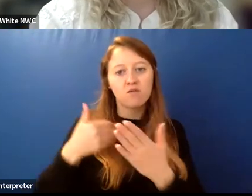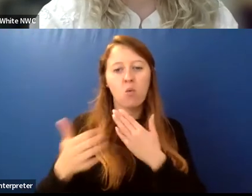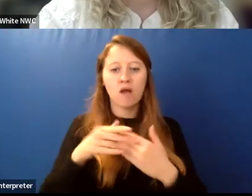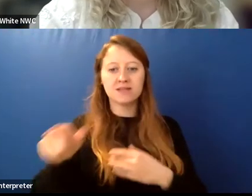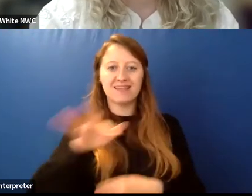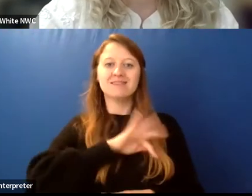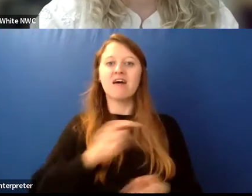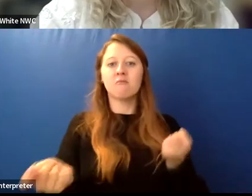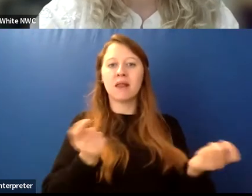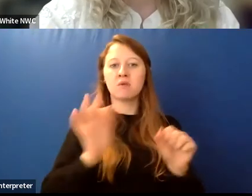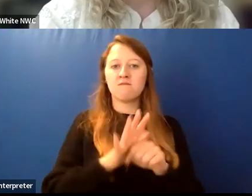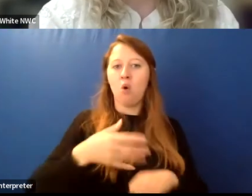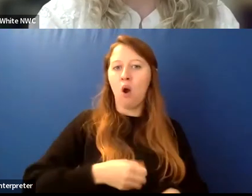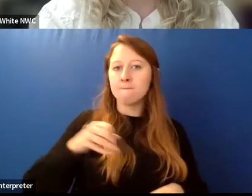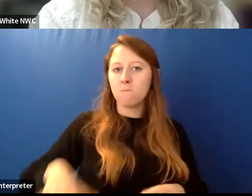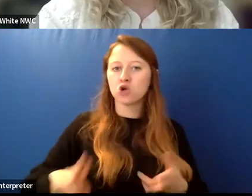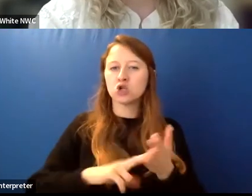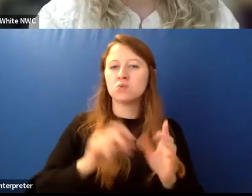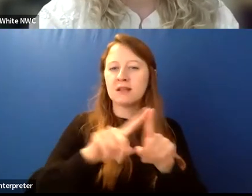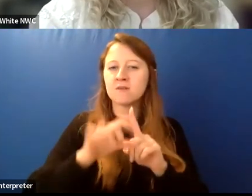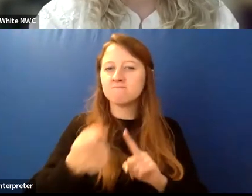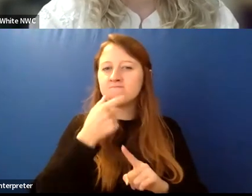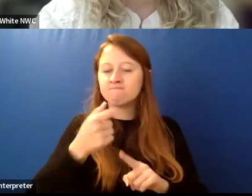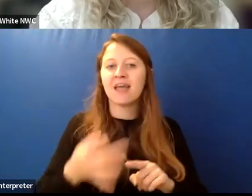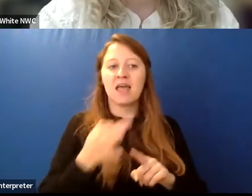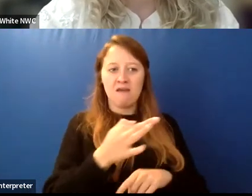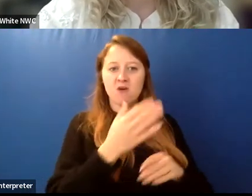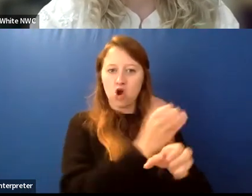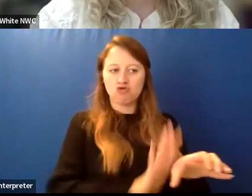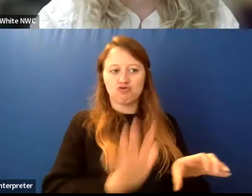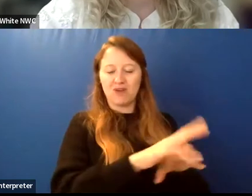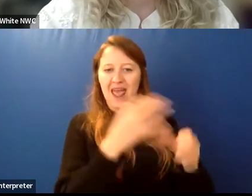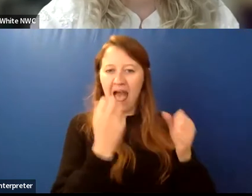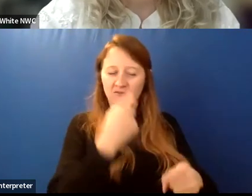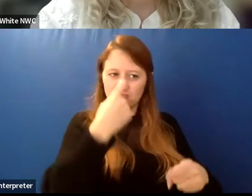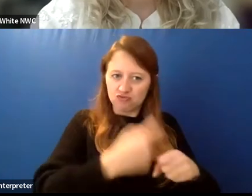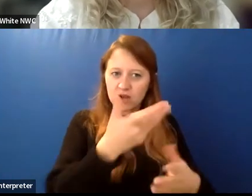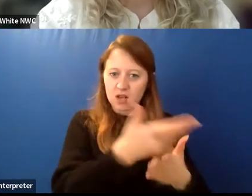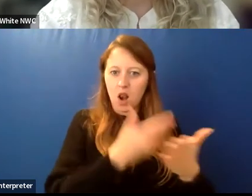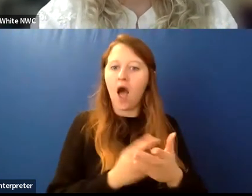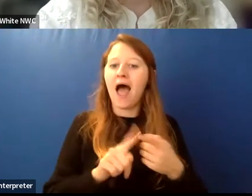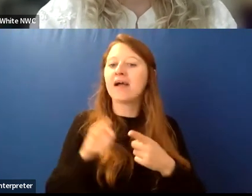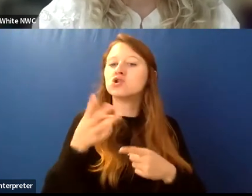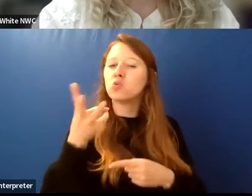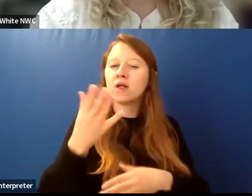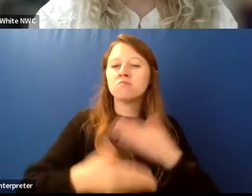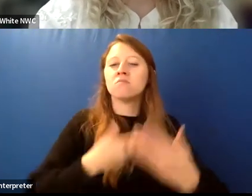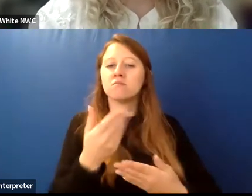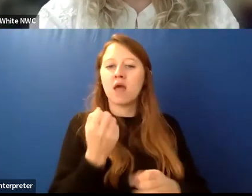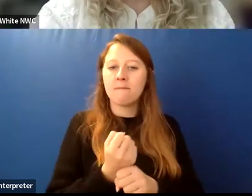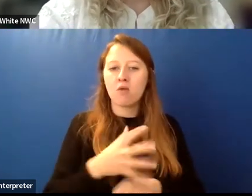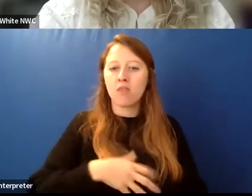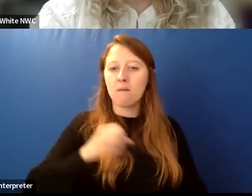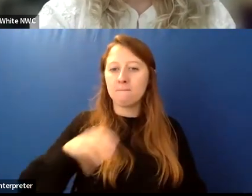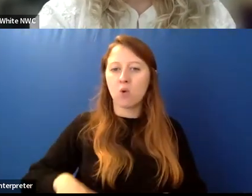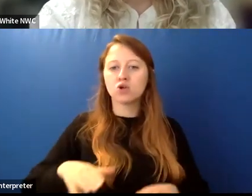laws, including Ireland before repeal. And Sydney is going to speak about the work of the Abortion Support Network. So Sydney, I'll hand it over to you.